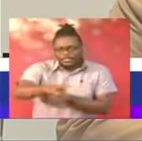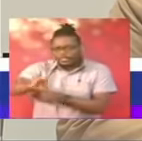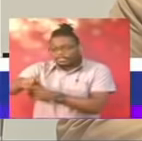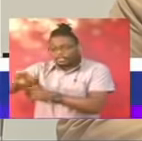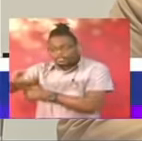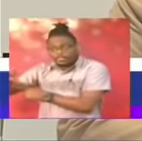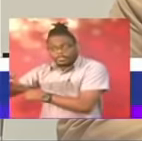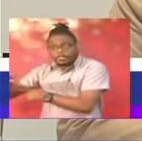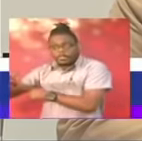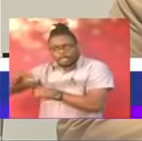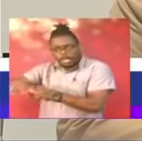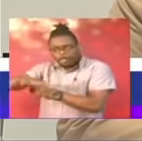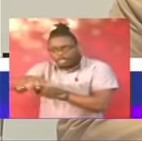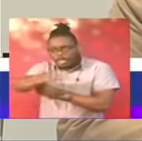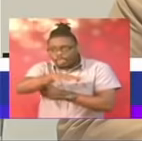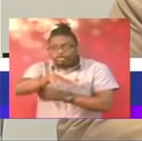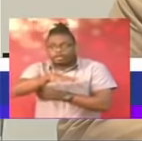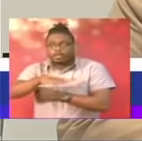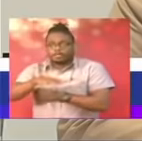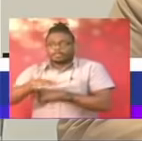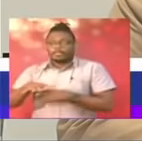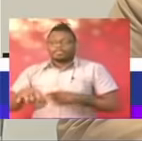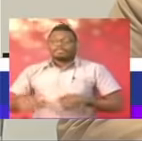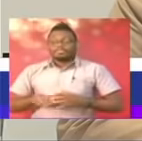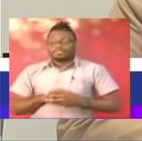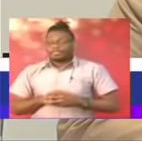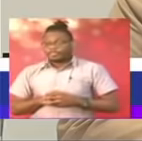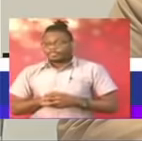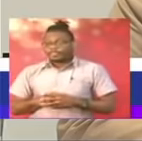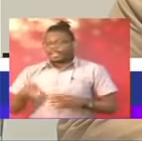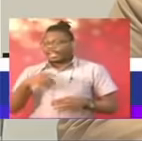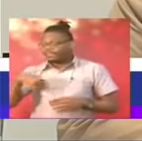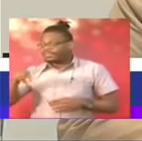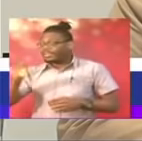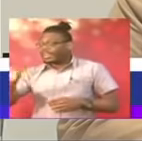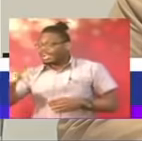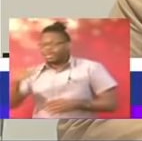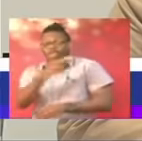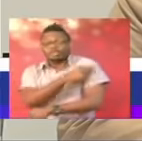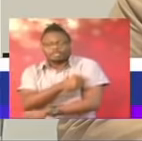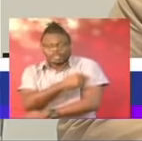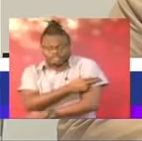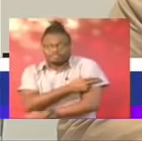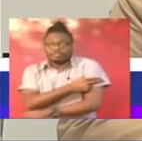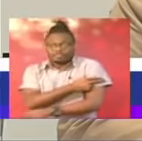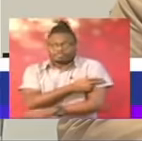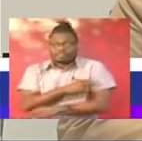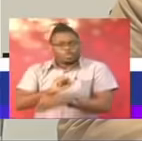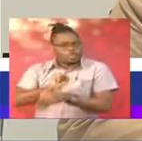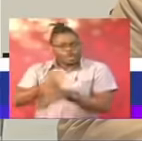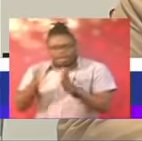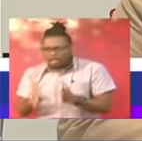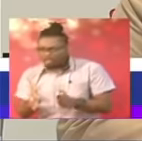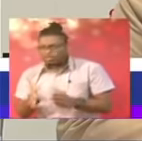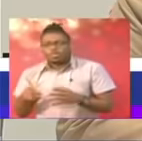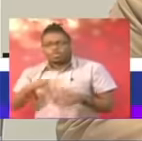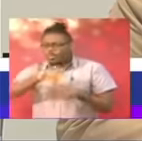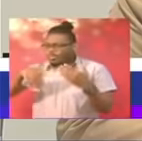health centers and at the pop-up sites and at the mass vaccination sites to facilitate all those who would like to be